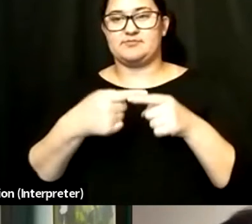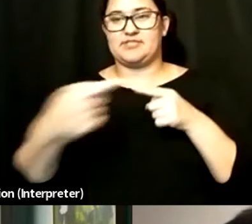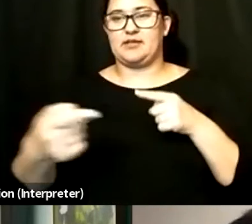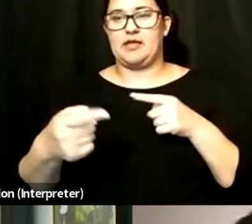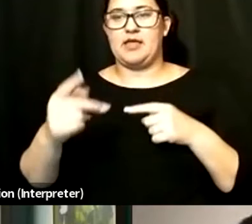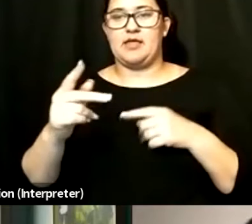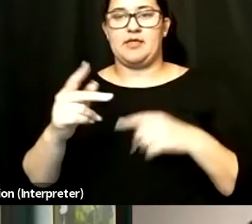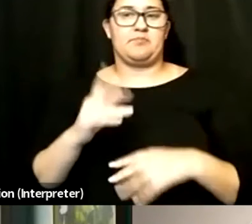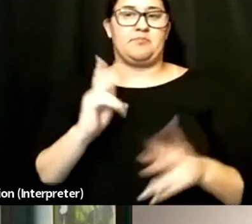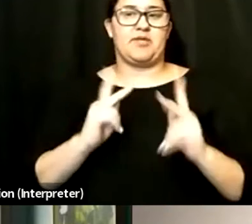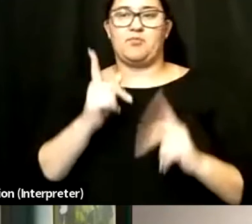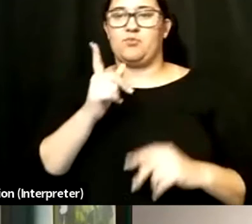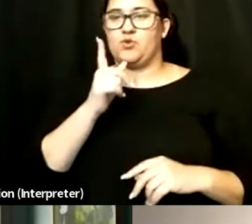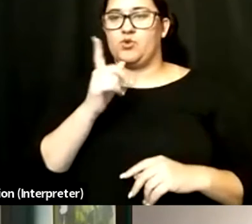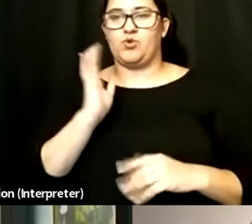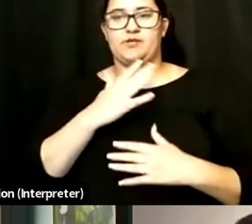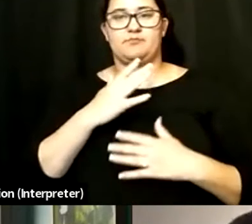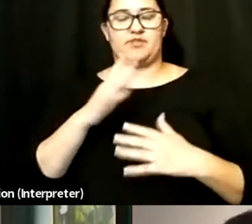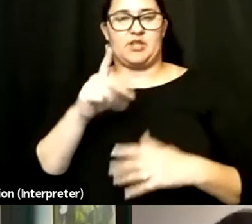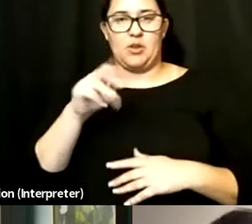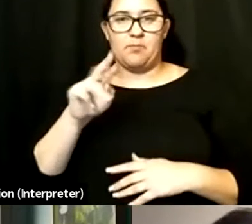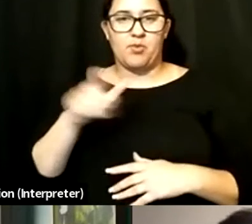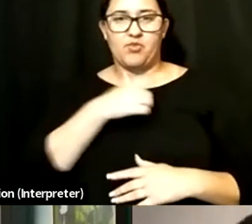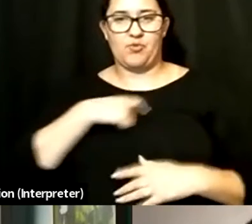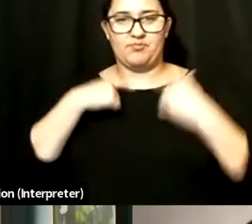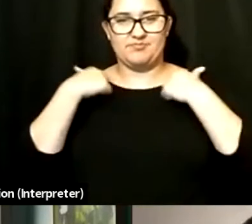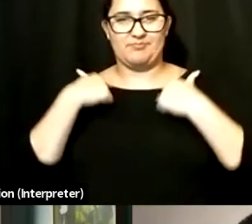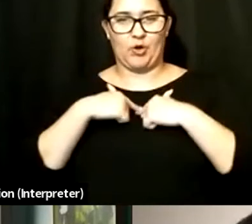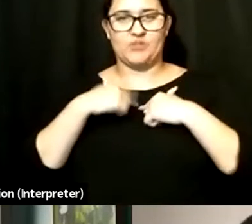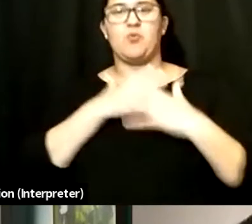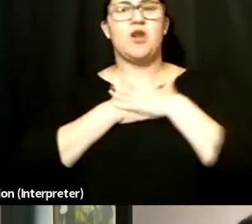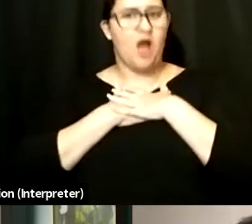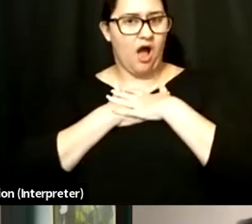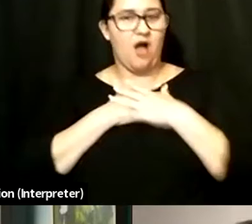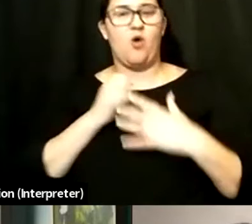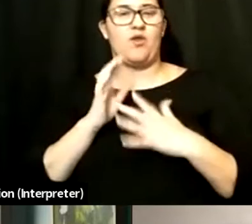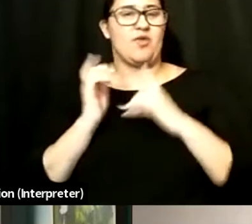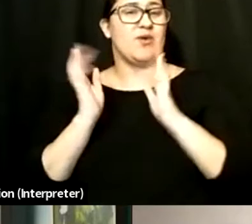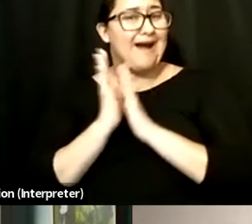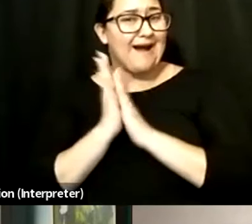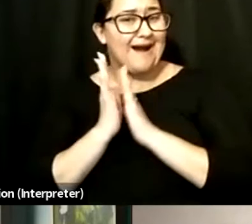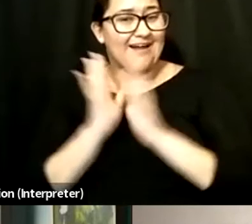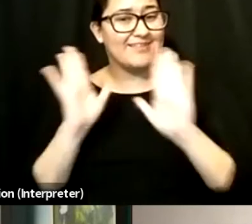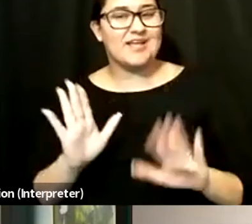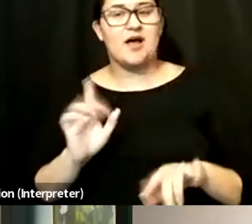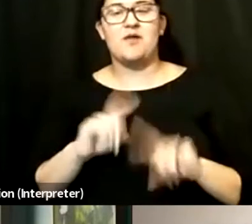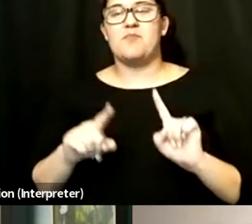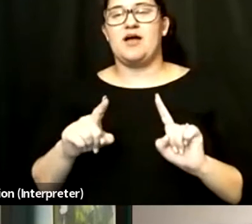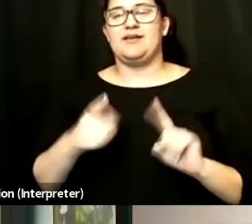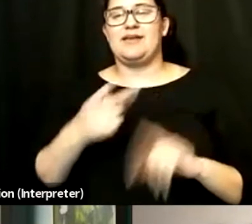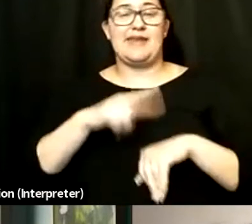pearls and people would pray. It was very dramatic. And so I think, for a while as a kid, naturally, I bought into